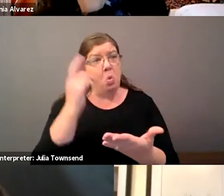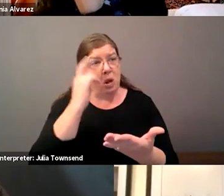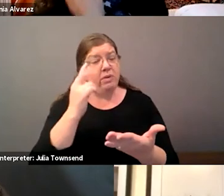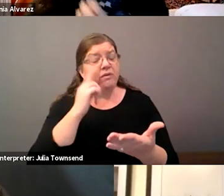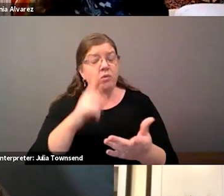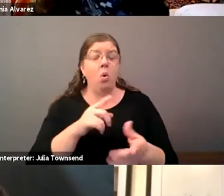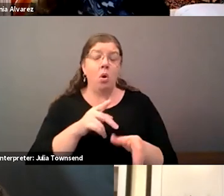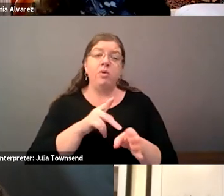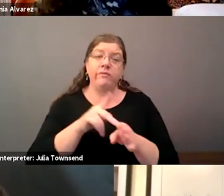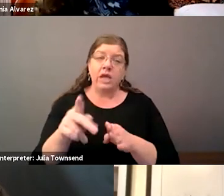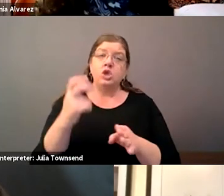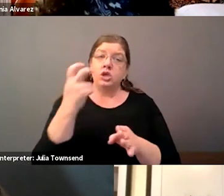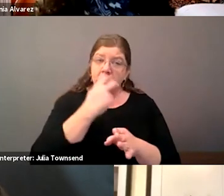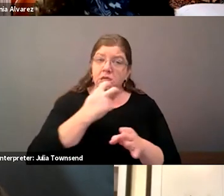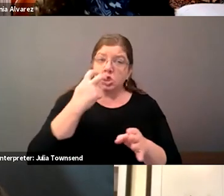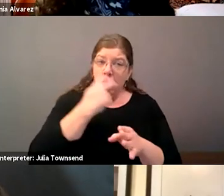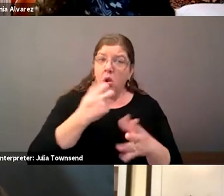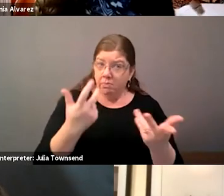speech therap